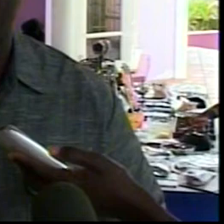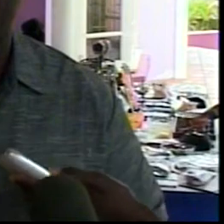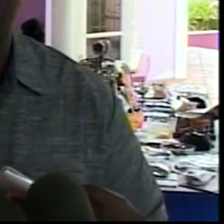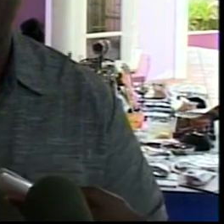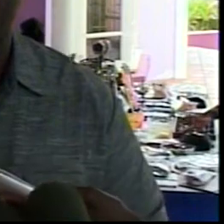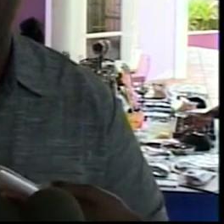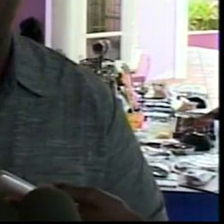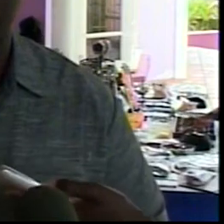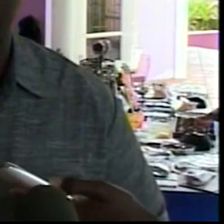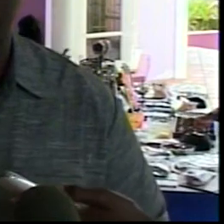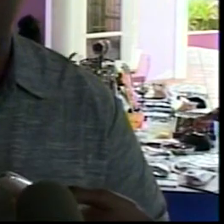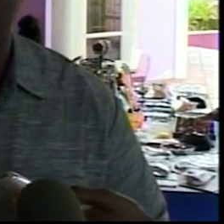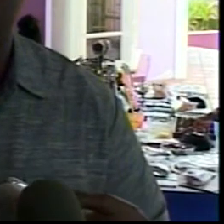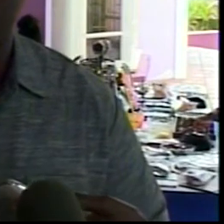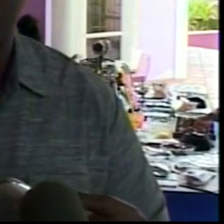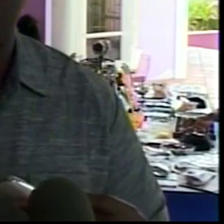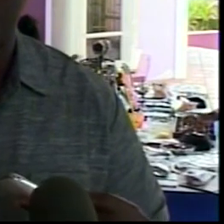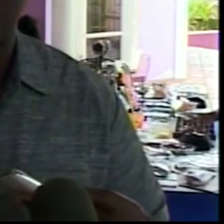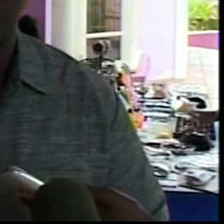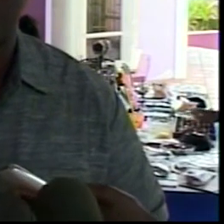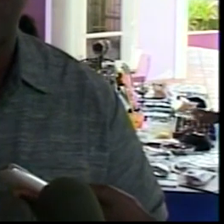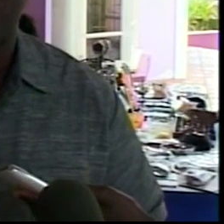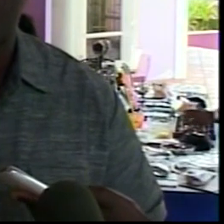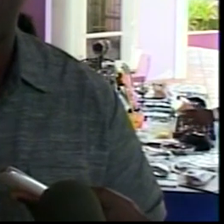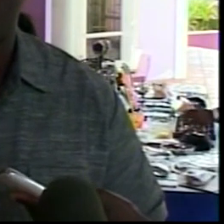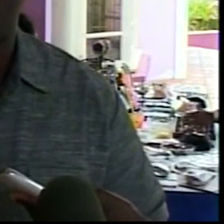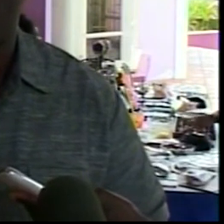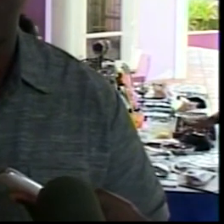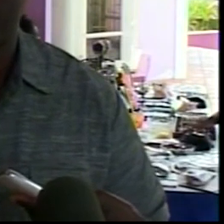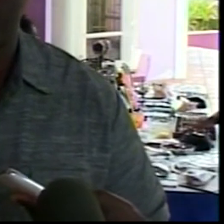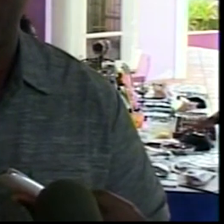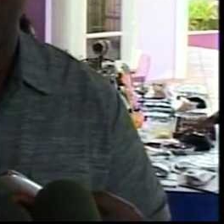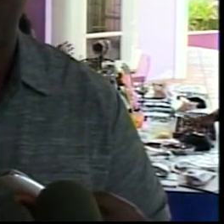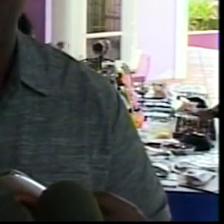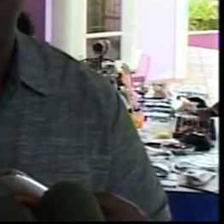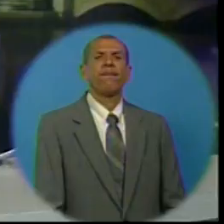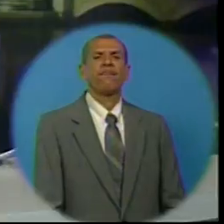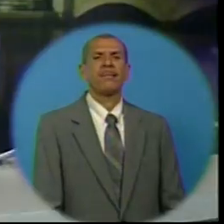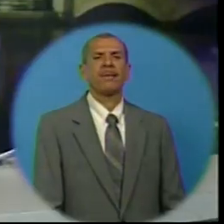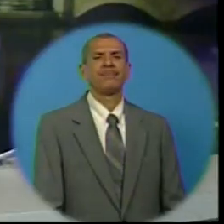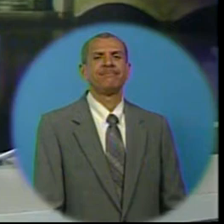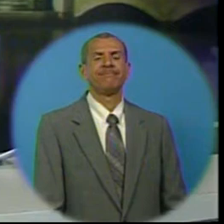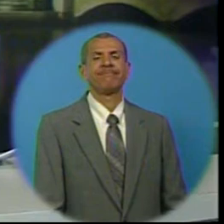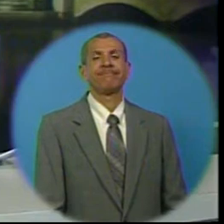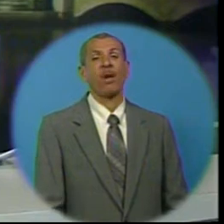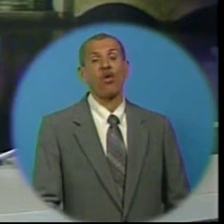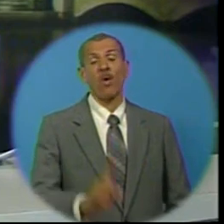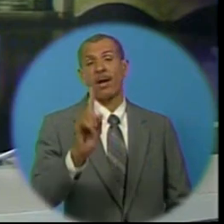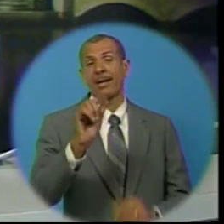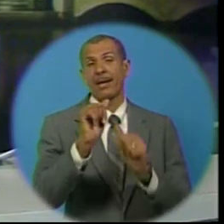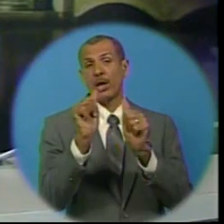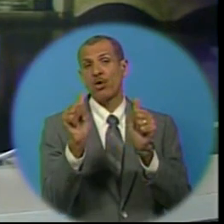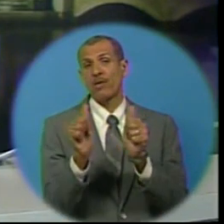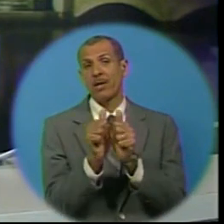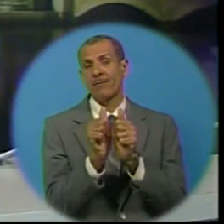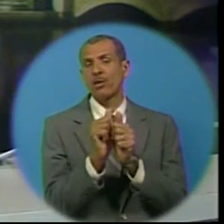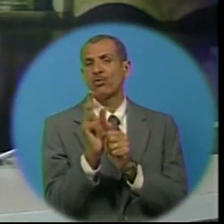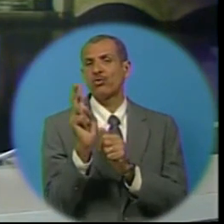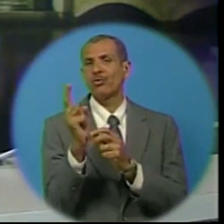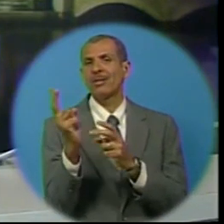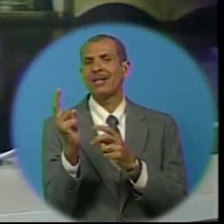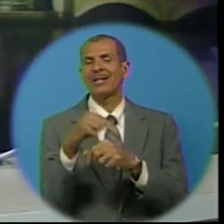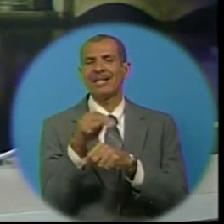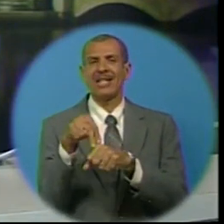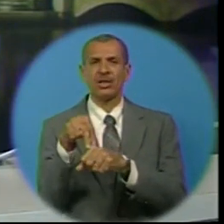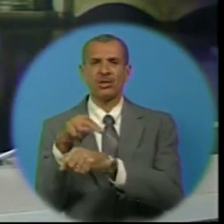on the part of the Panamanian government to foster stronger relations. And one of the areas that the two nations will be